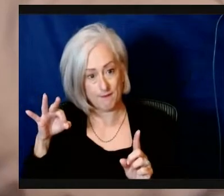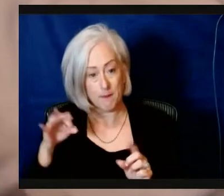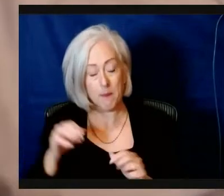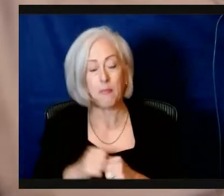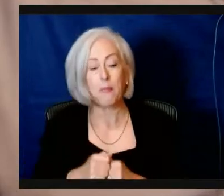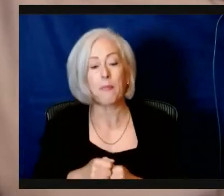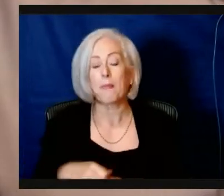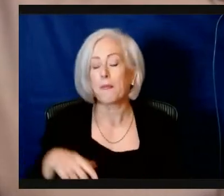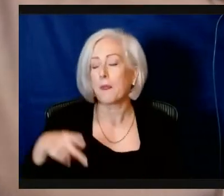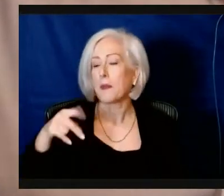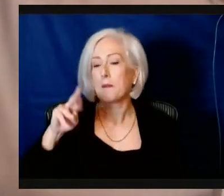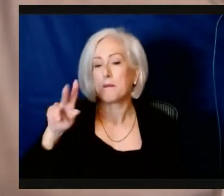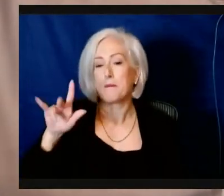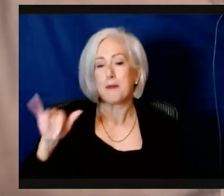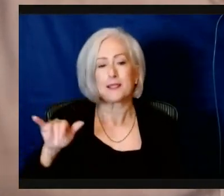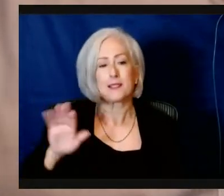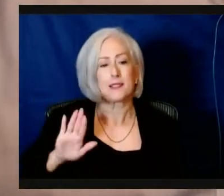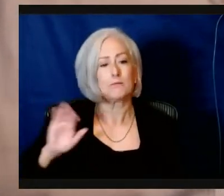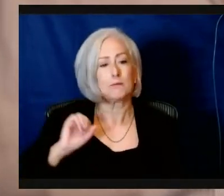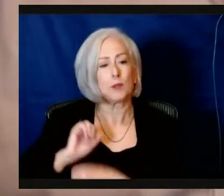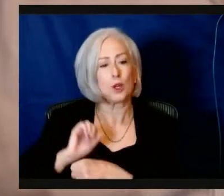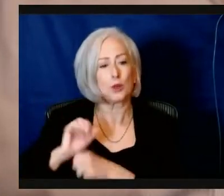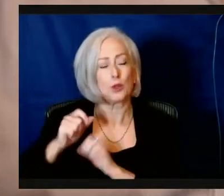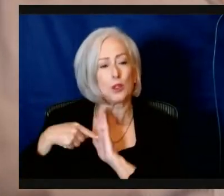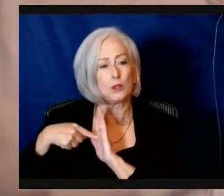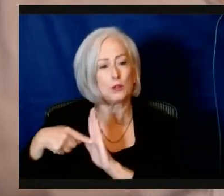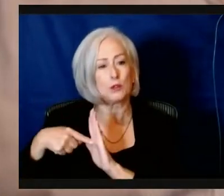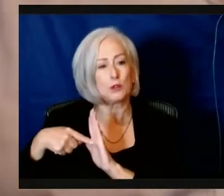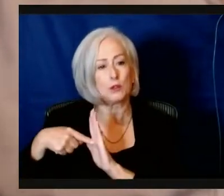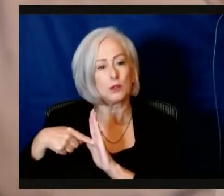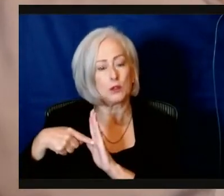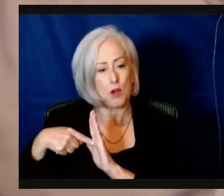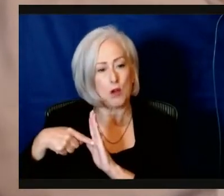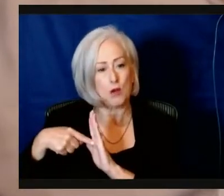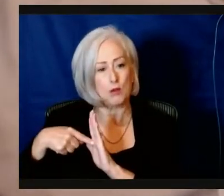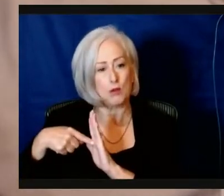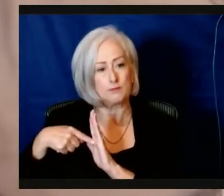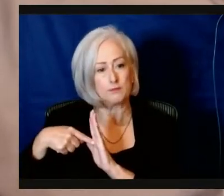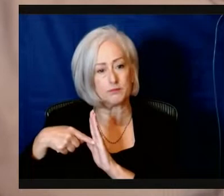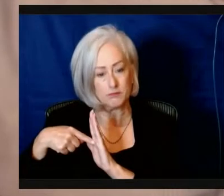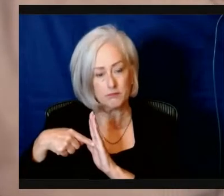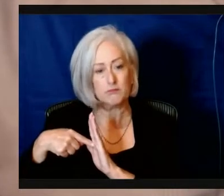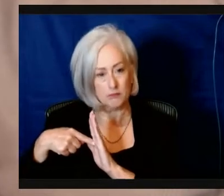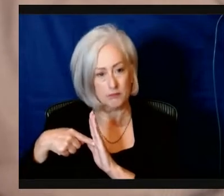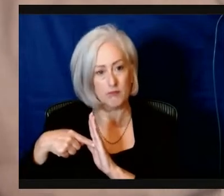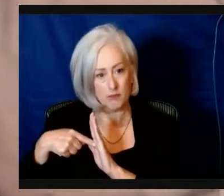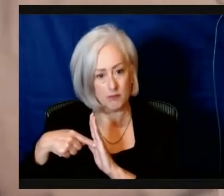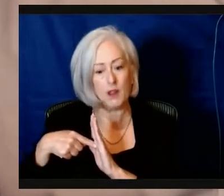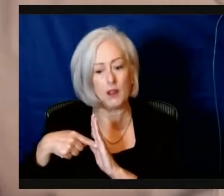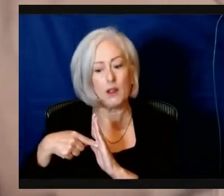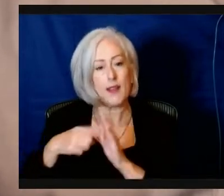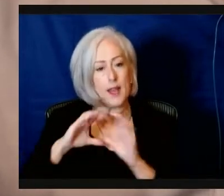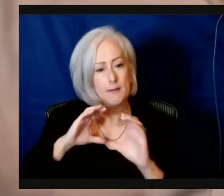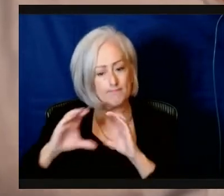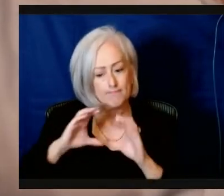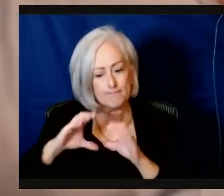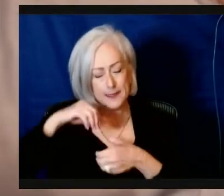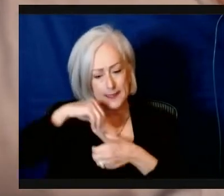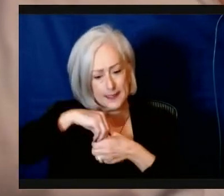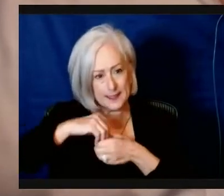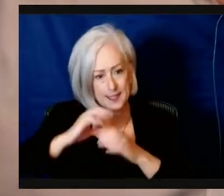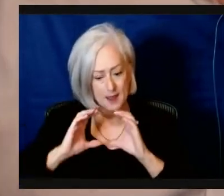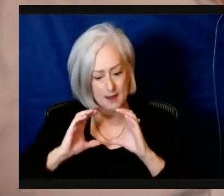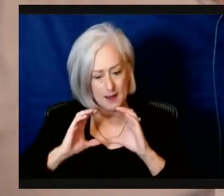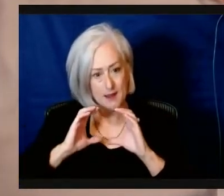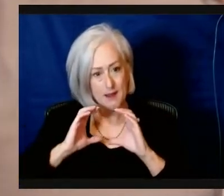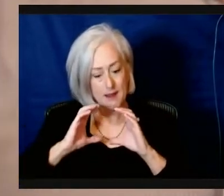actually, her work demonstrated that they're also signaling intracellular signaling molecules in their own right.